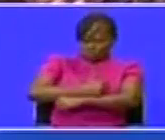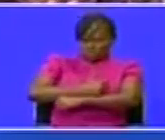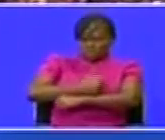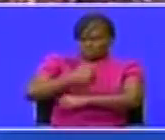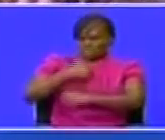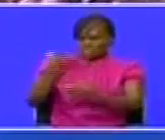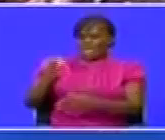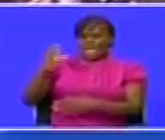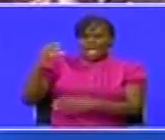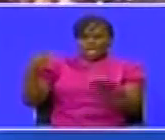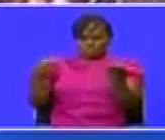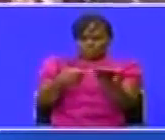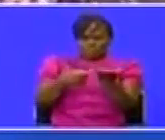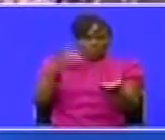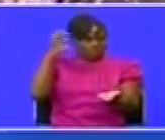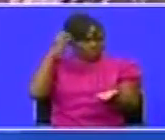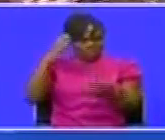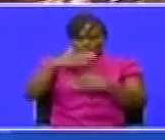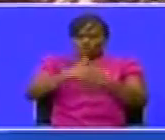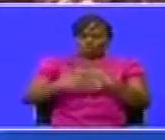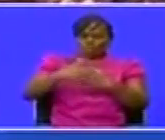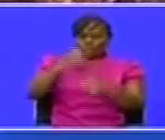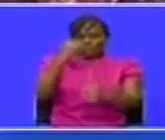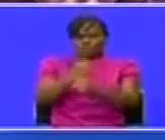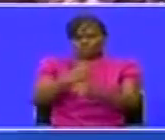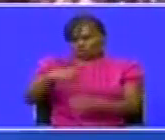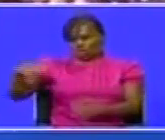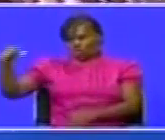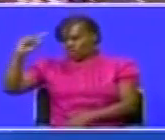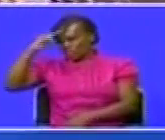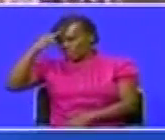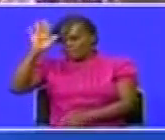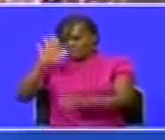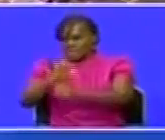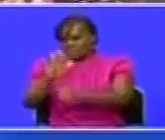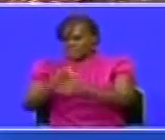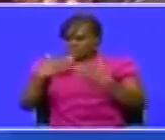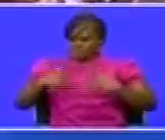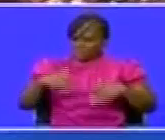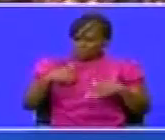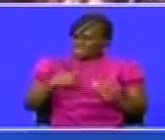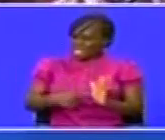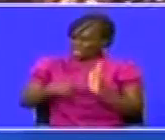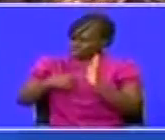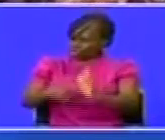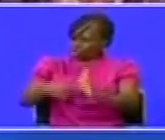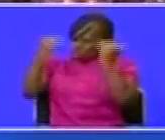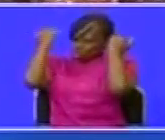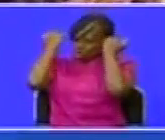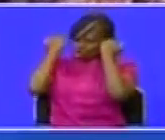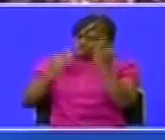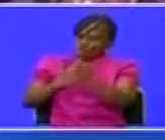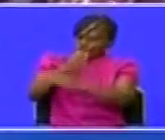was in polytechnic. I also did computer. I also went to India with so many other people. I'll come to court with over